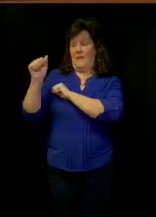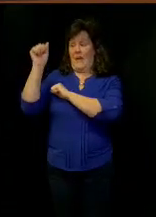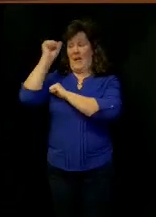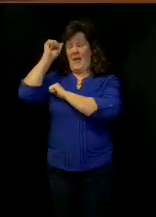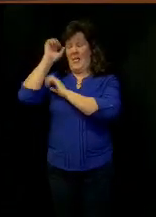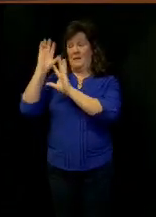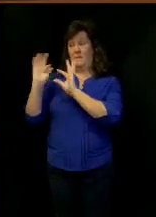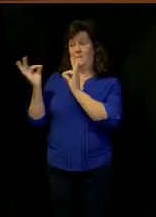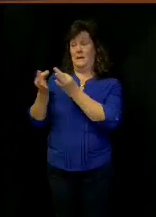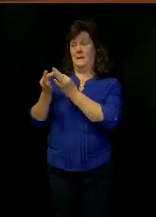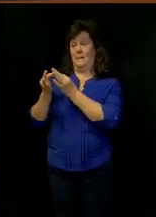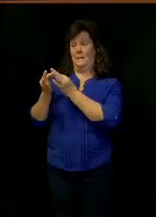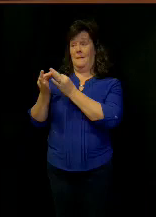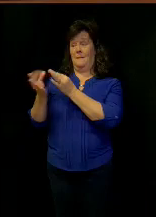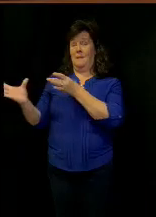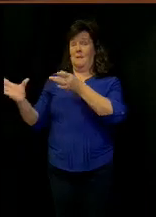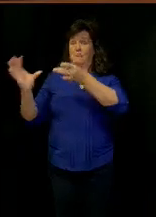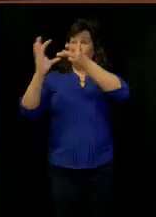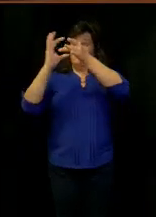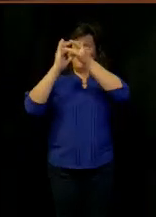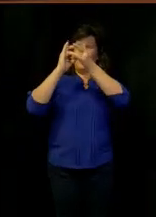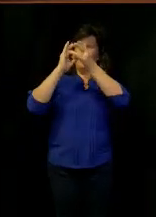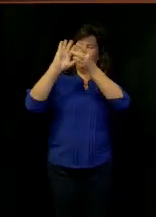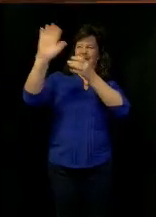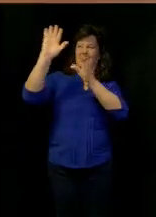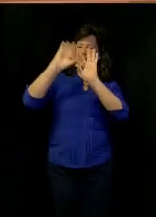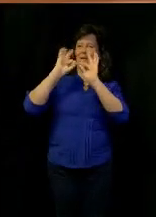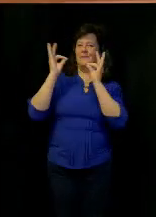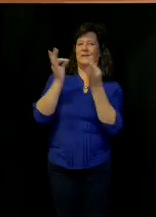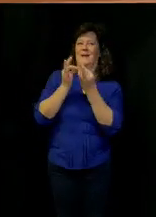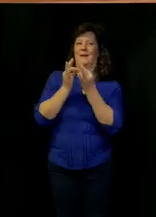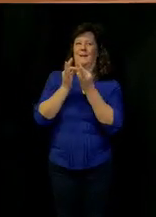And I get into his family.